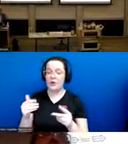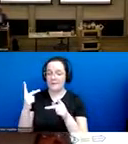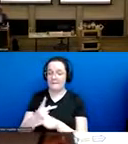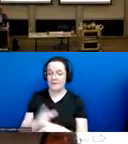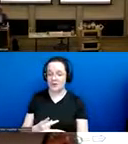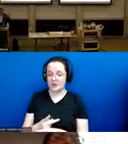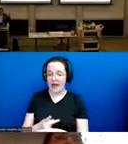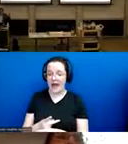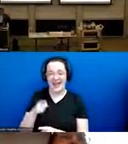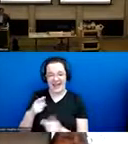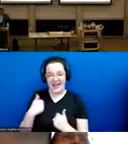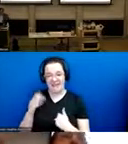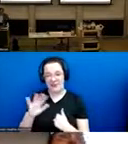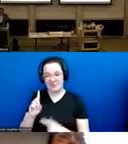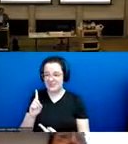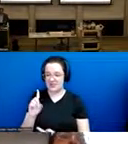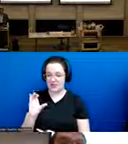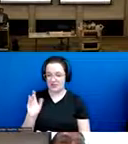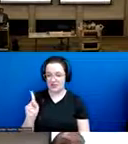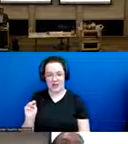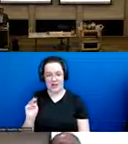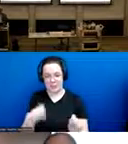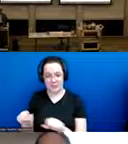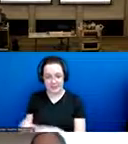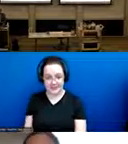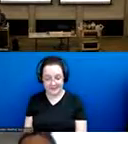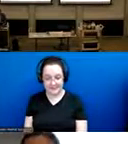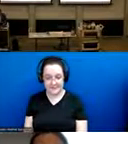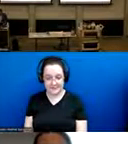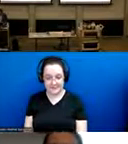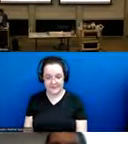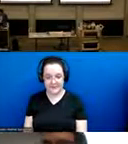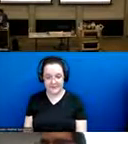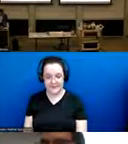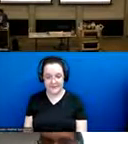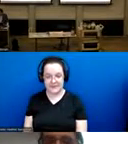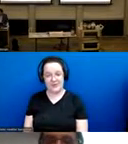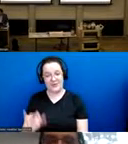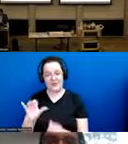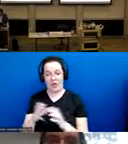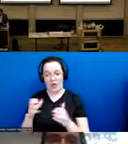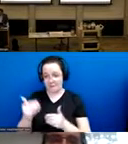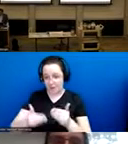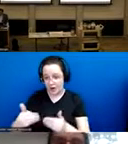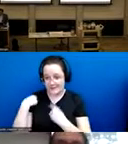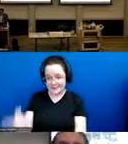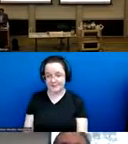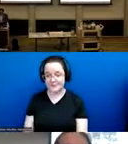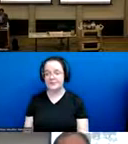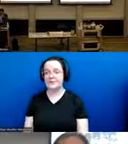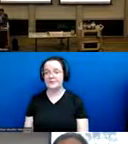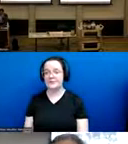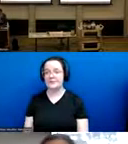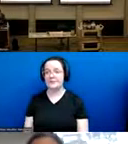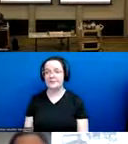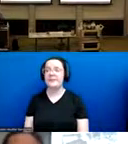almost hundreds of kilometers buffering possibilities, right? Then there's been a lot of progress on that recently. Okay,